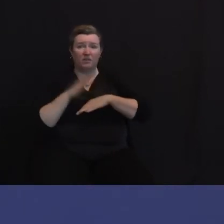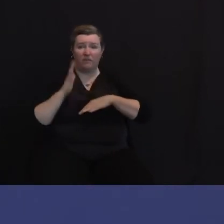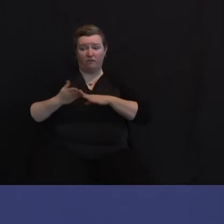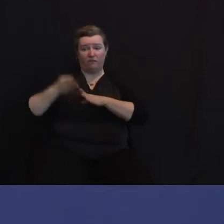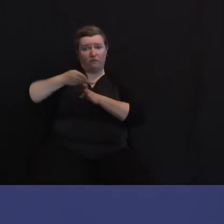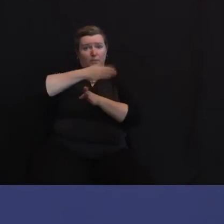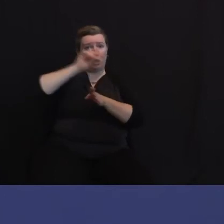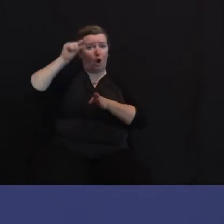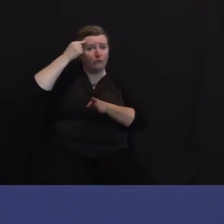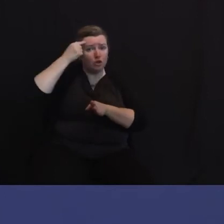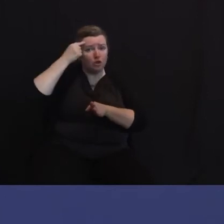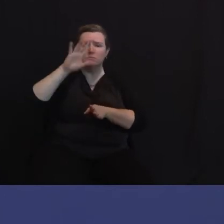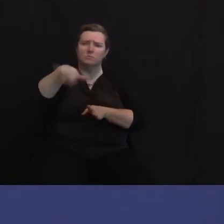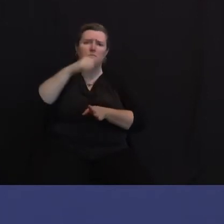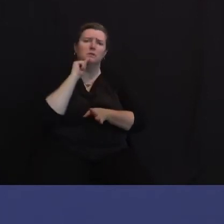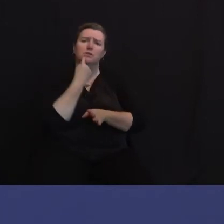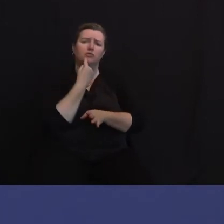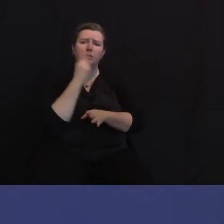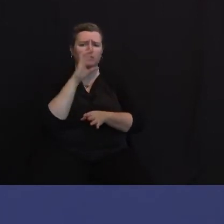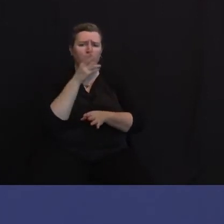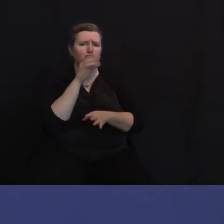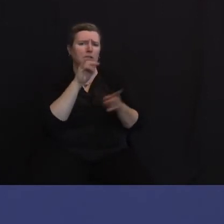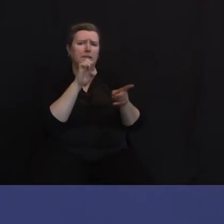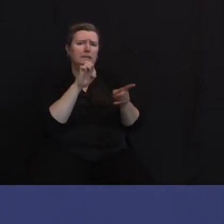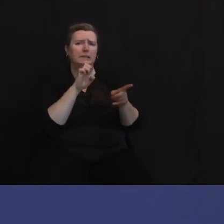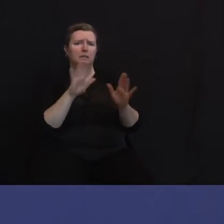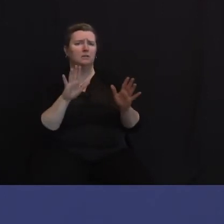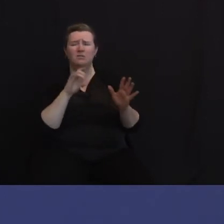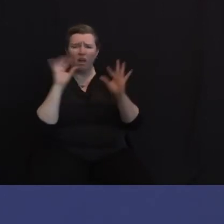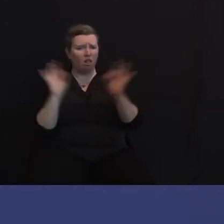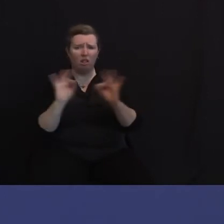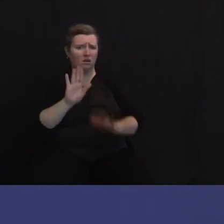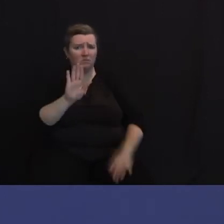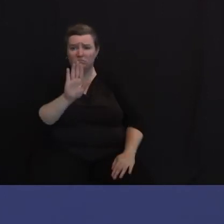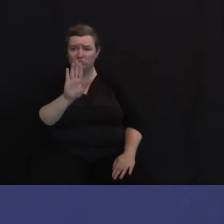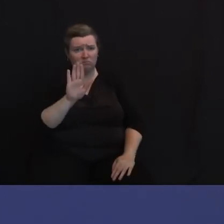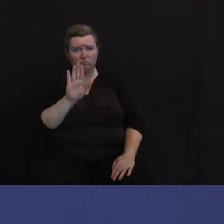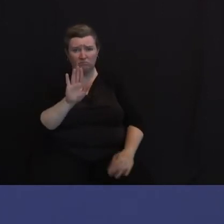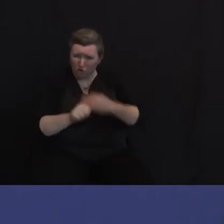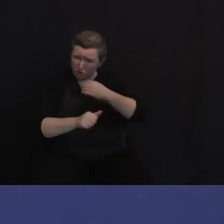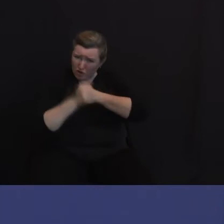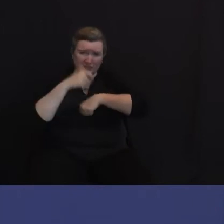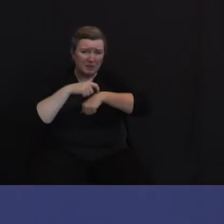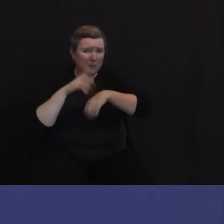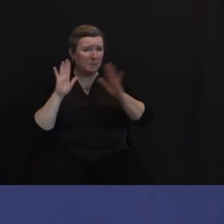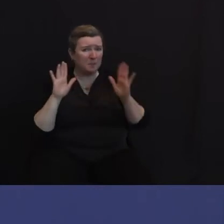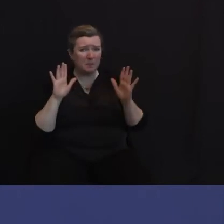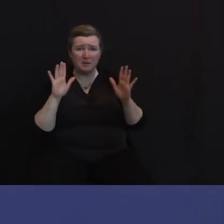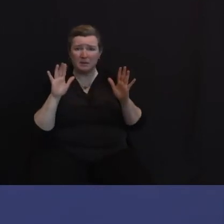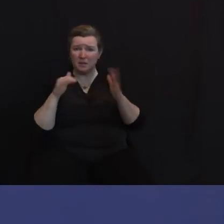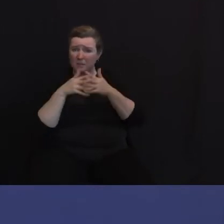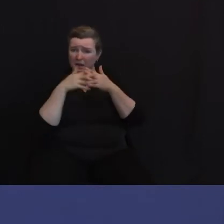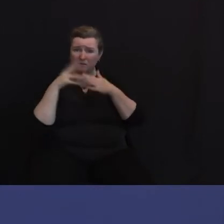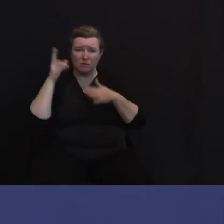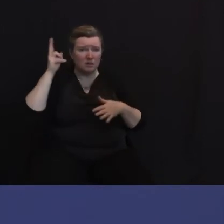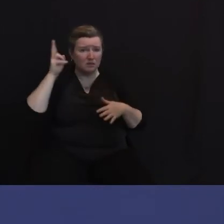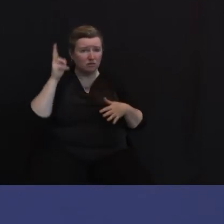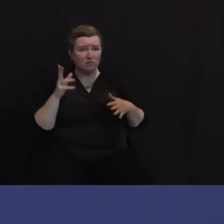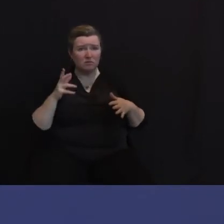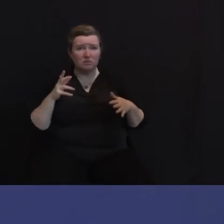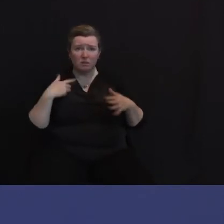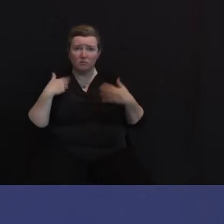your point of your question, at this particularly fragile moment in our country's history, again, we want to be in the category